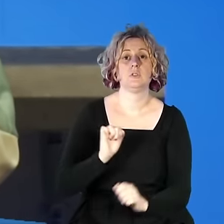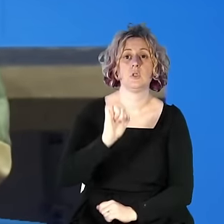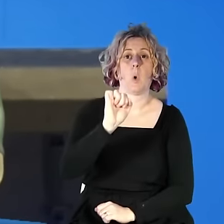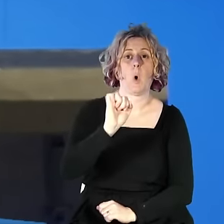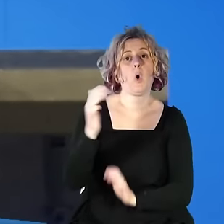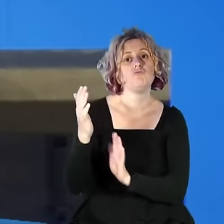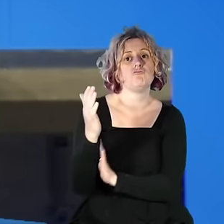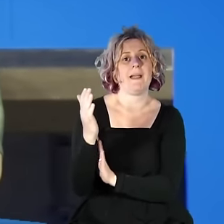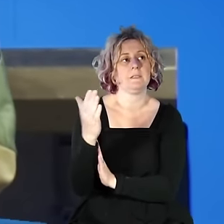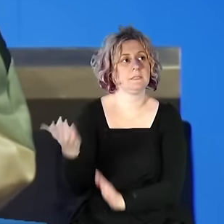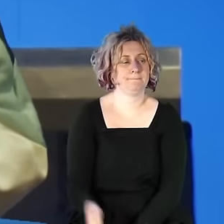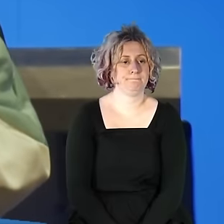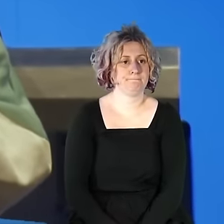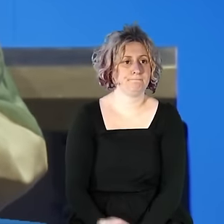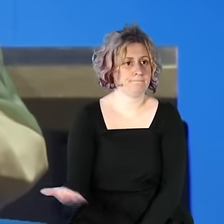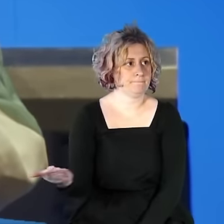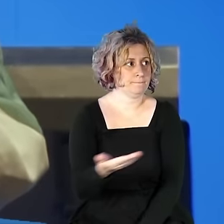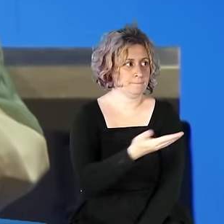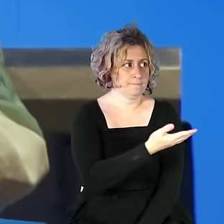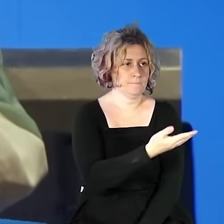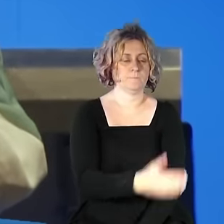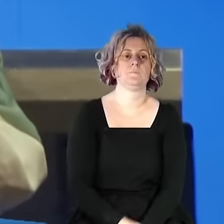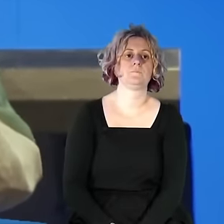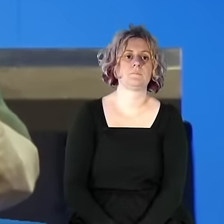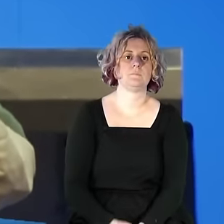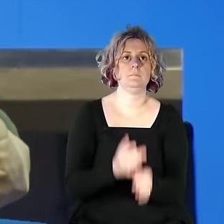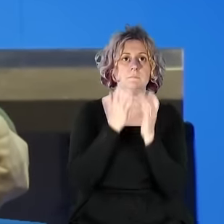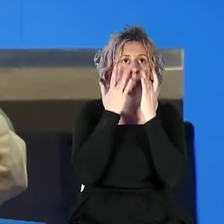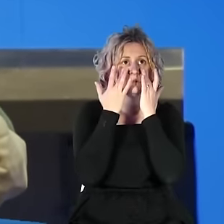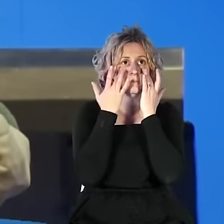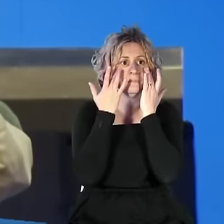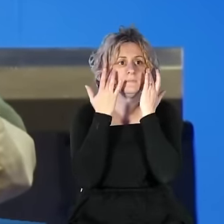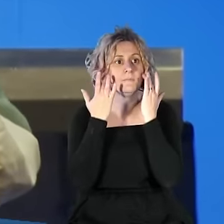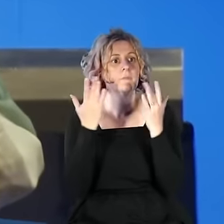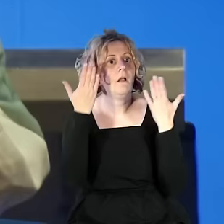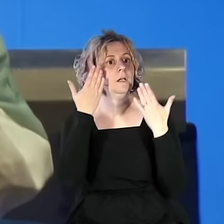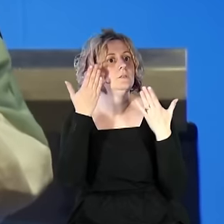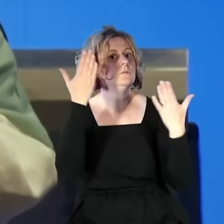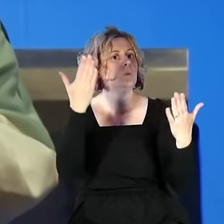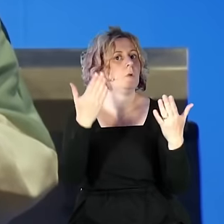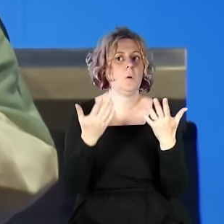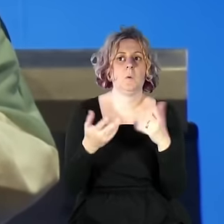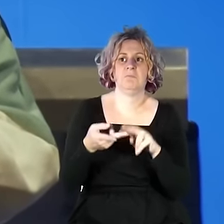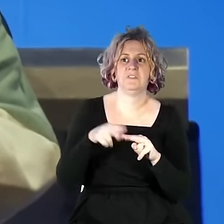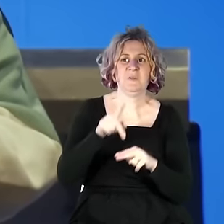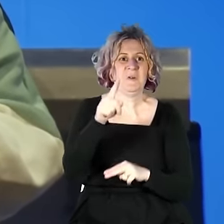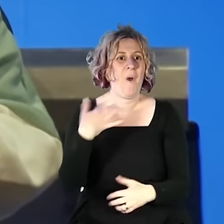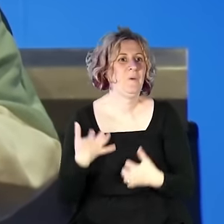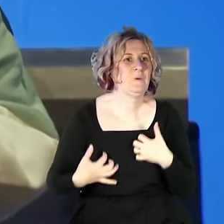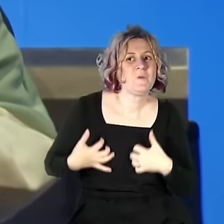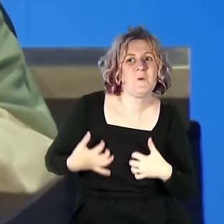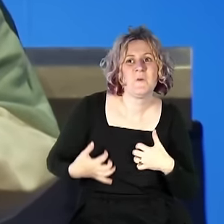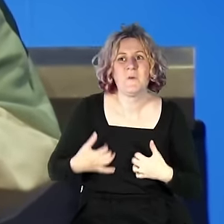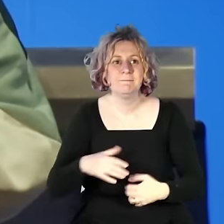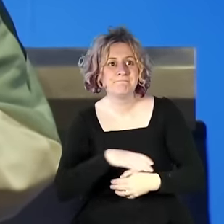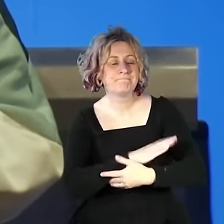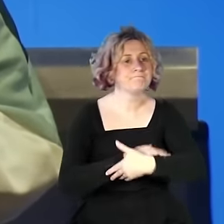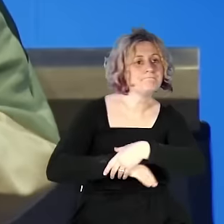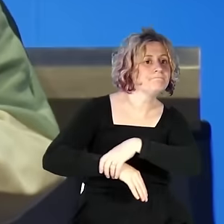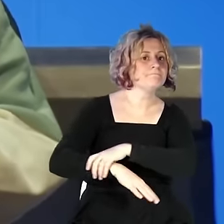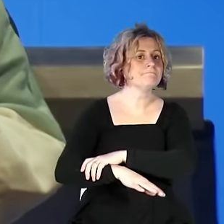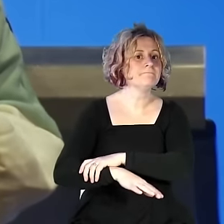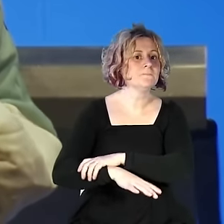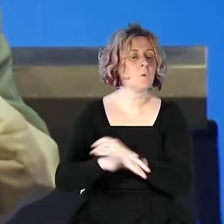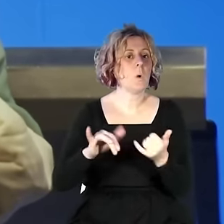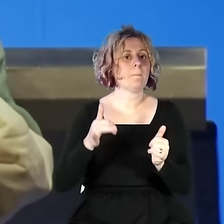I don't know how this year has been for you, whether you're feeling really fired up and motivated, or if you're landing